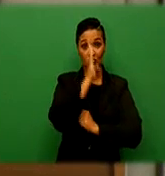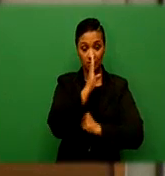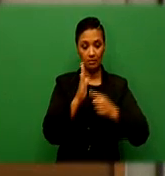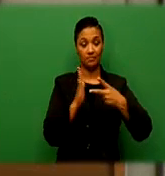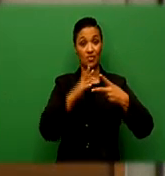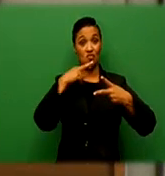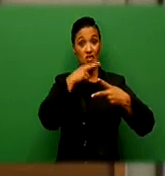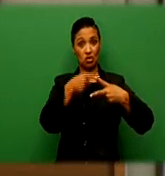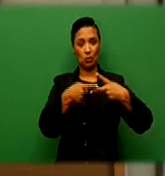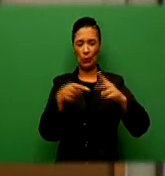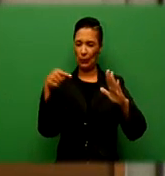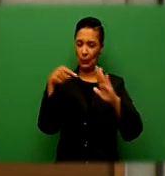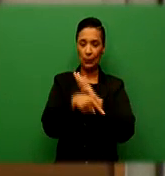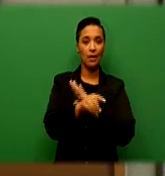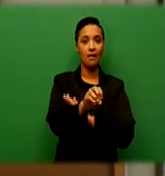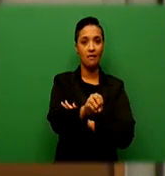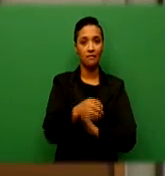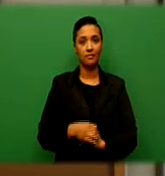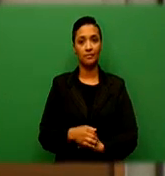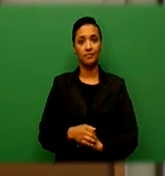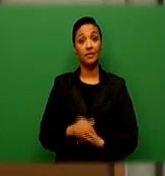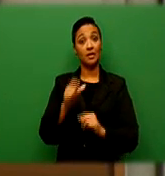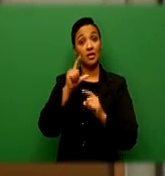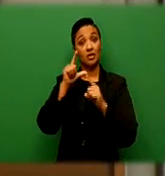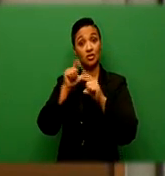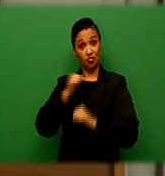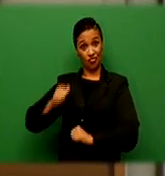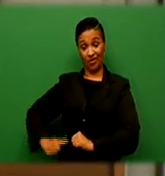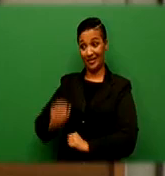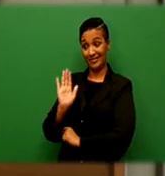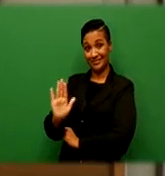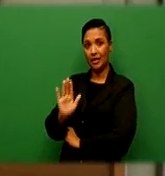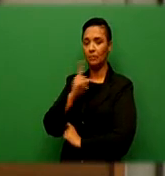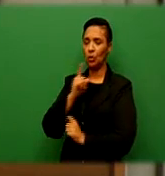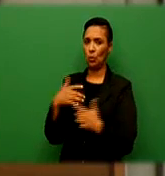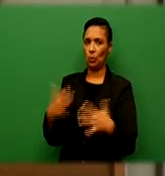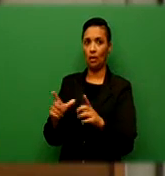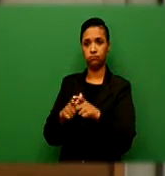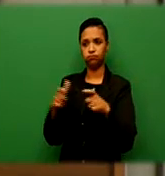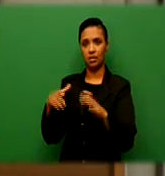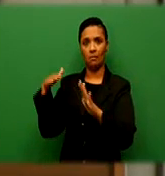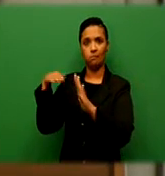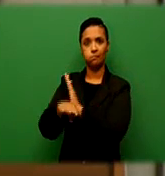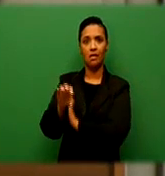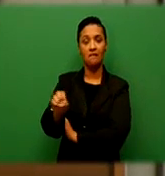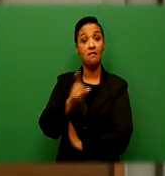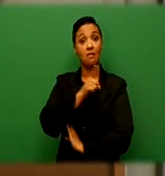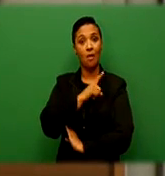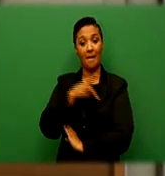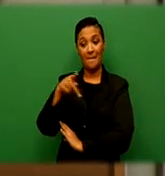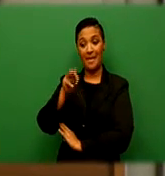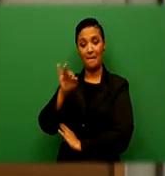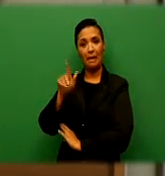Russia. The slowdown in China appears to be broad-based, with a declining